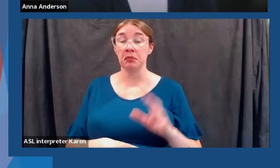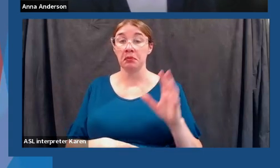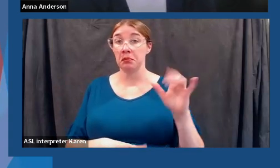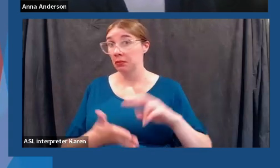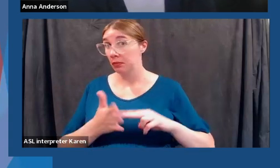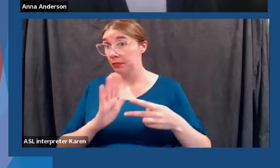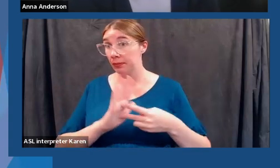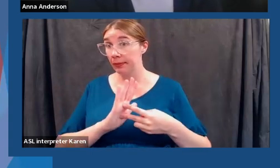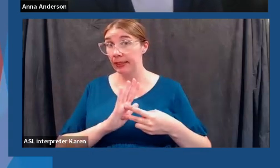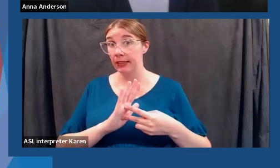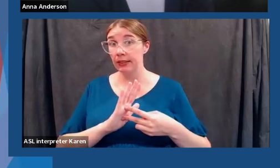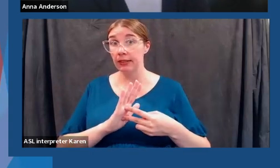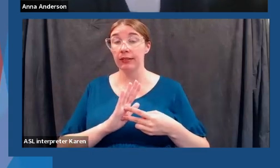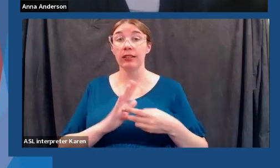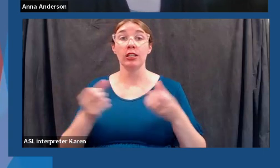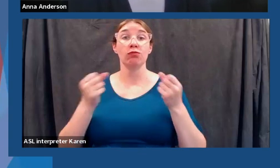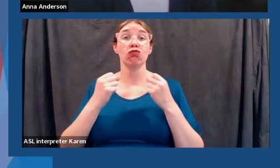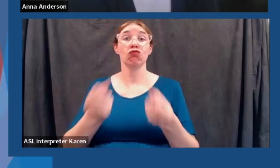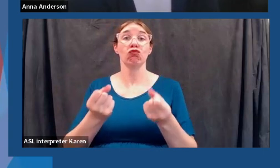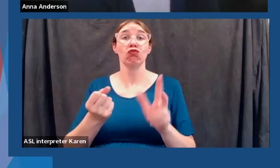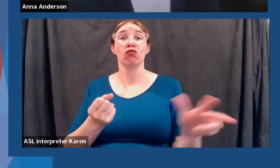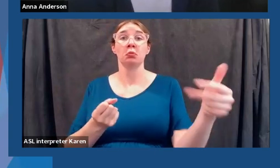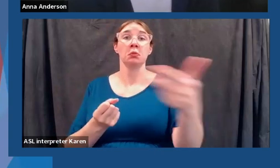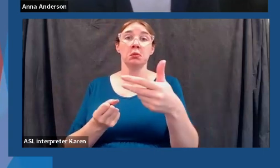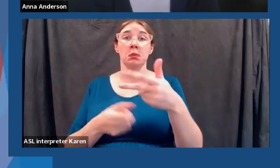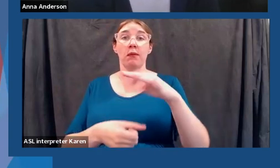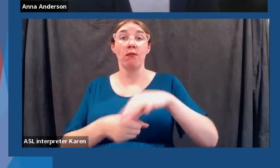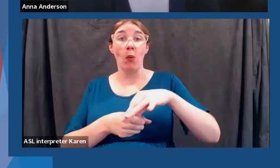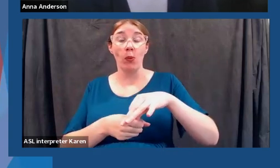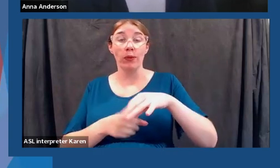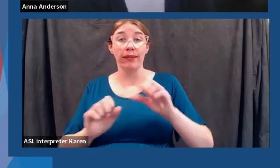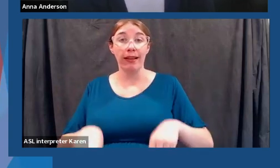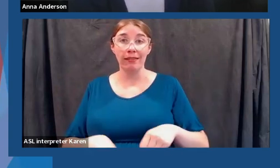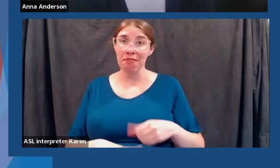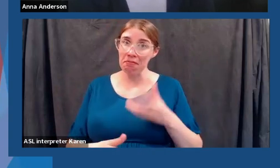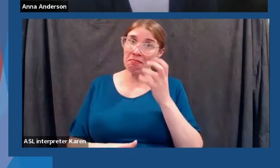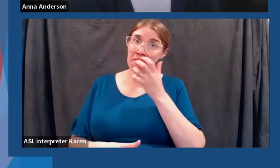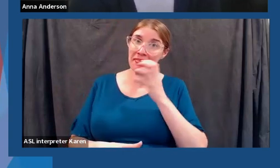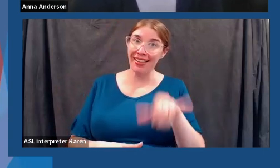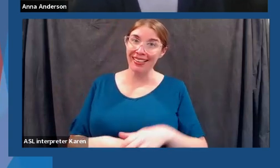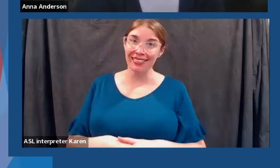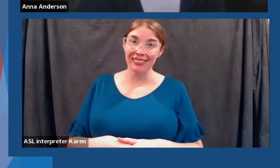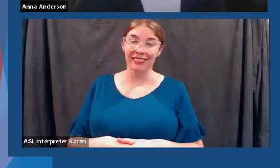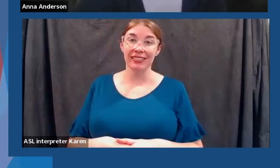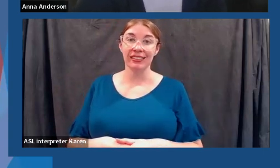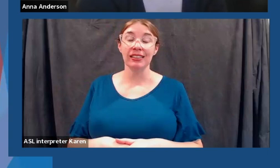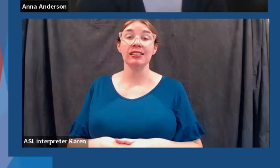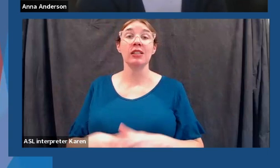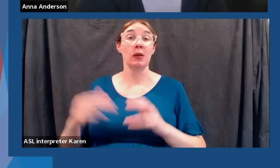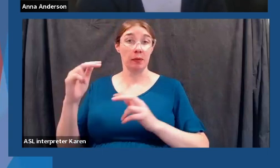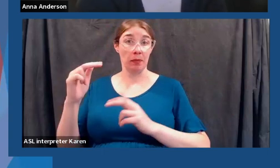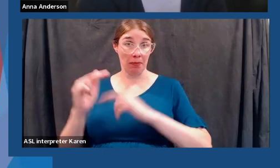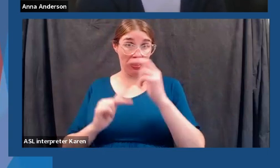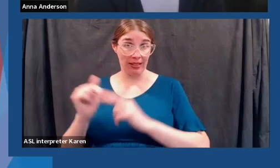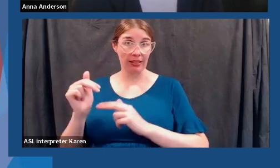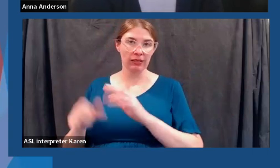can vote curbside. Imagine that. So you're supposed to be able to pull up to a building where the polling